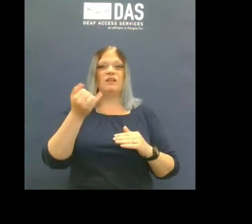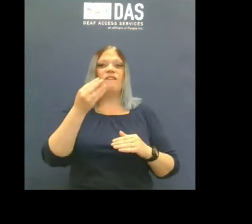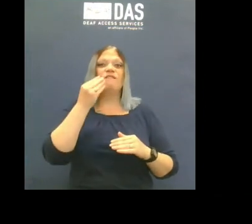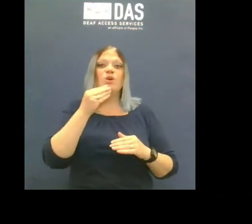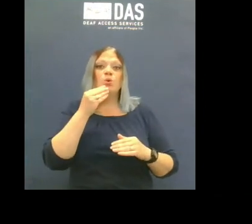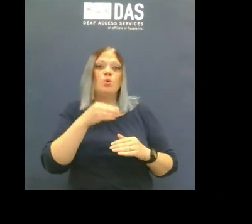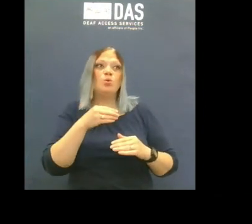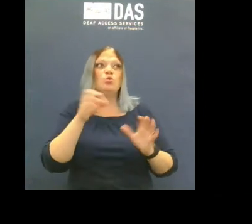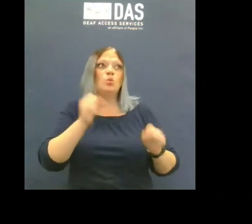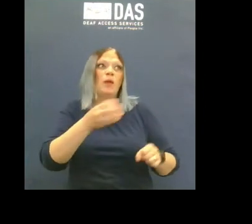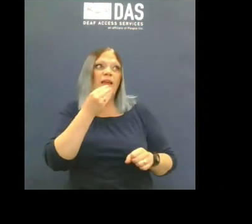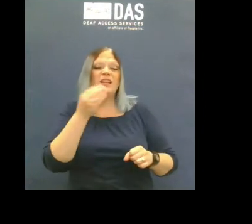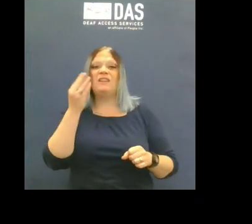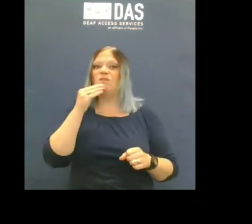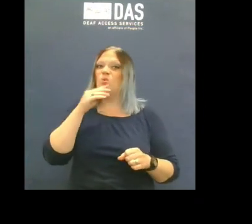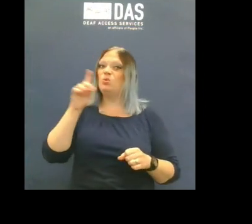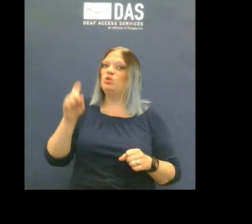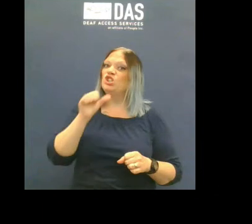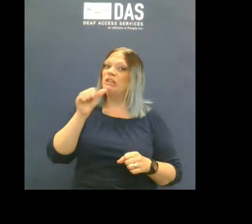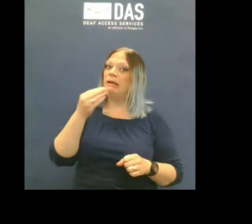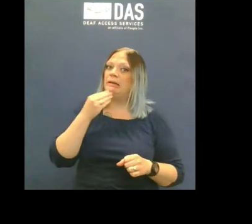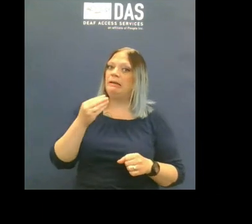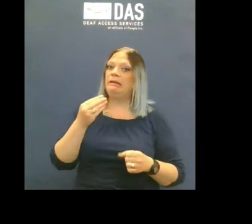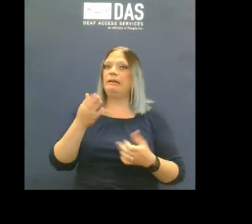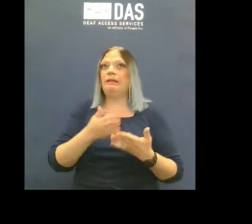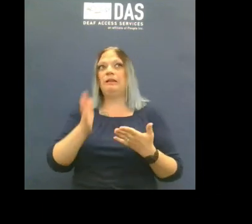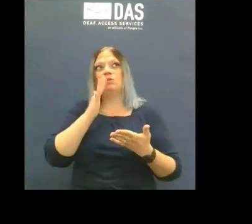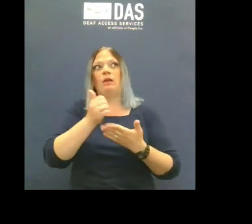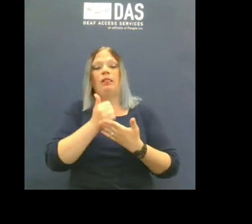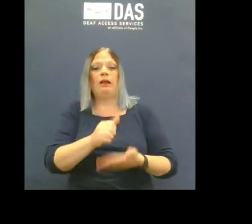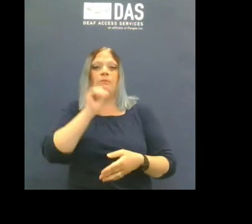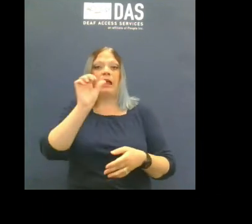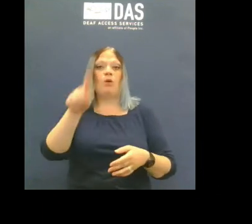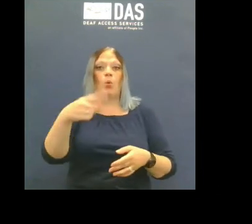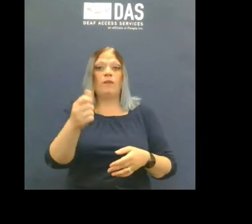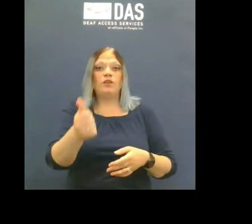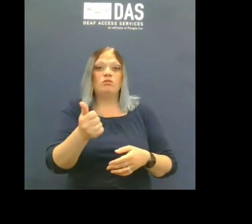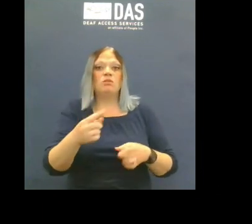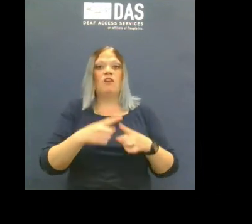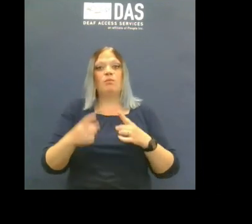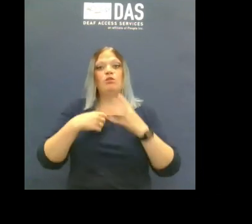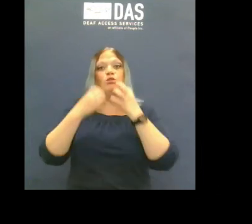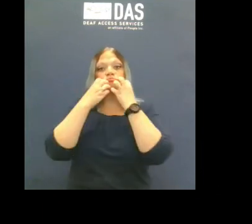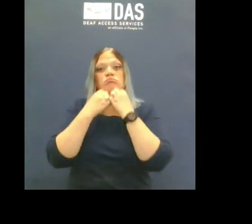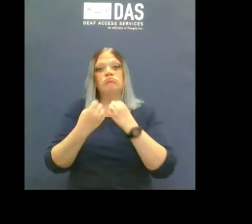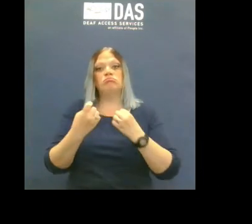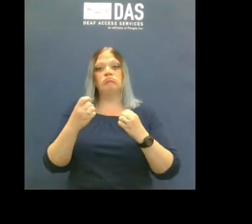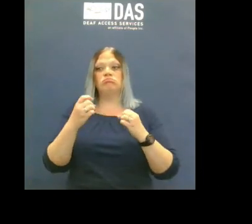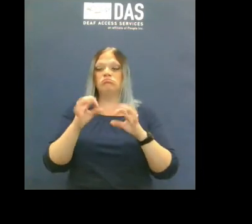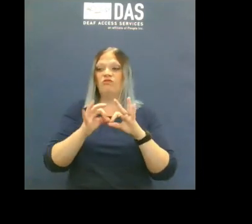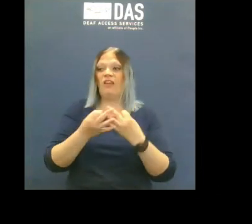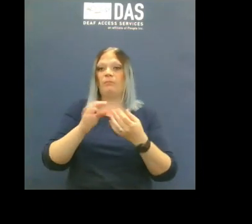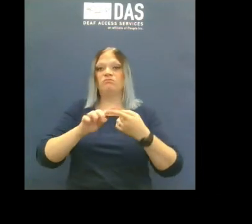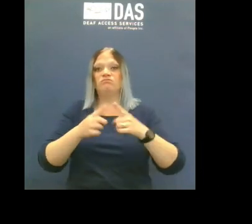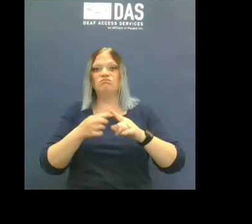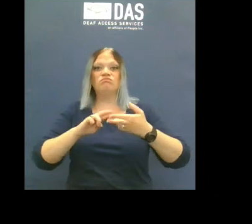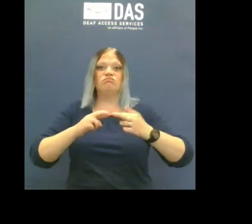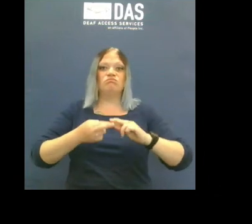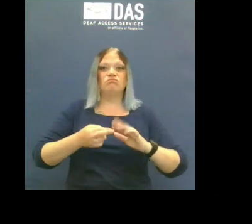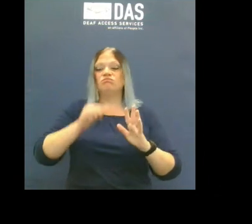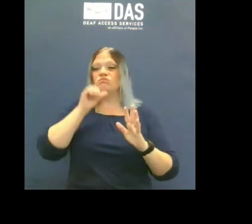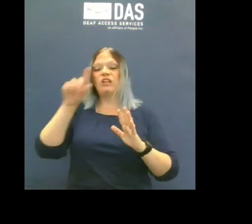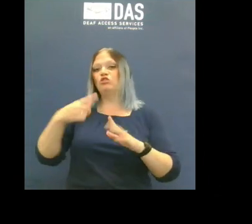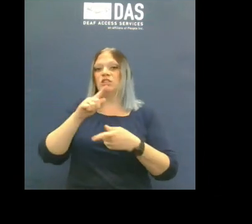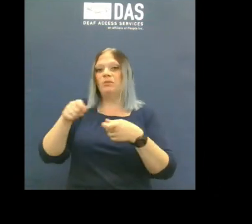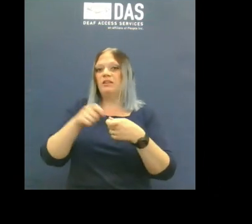eat, foods not to eat, things that will help not only you, but hopefully your loved ones as well, because it's not specific to just